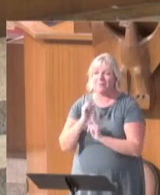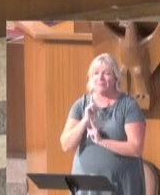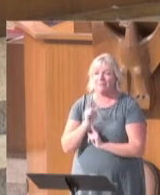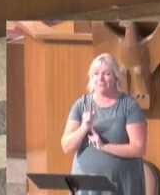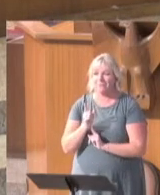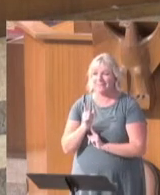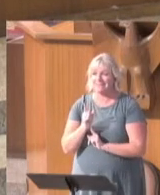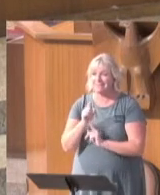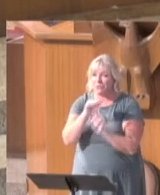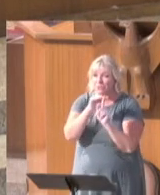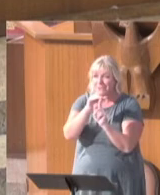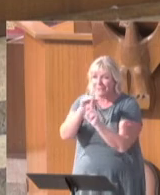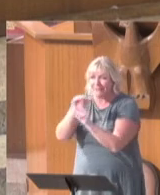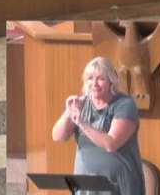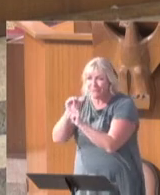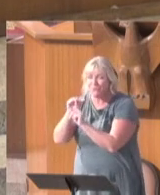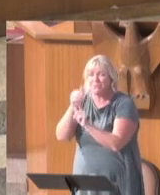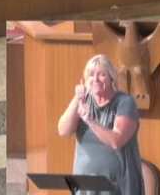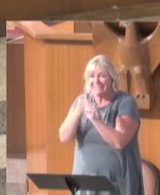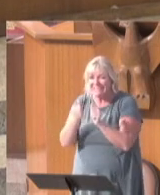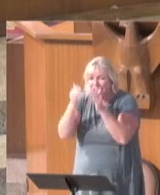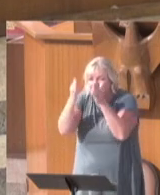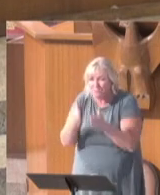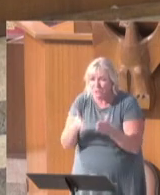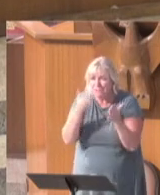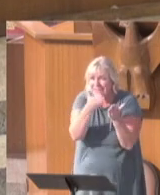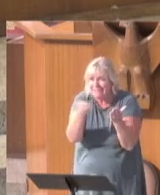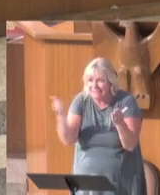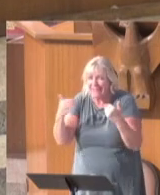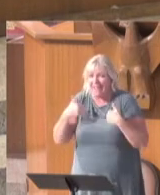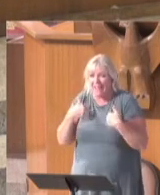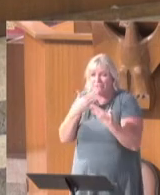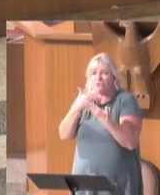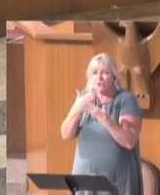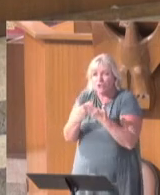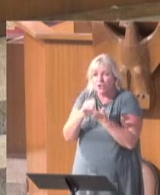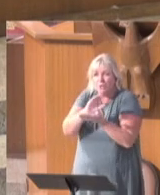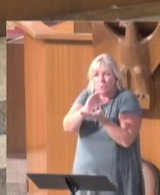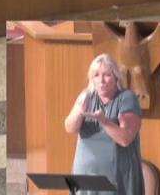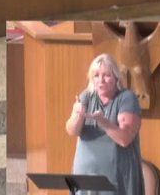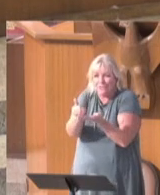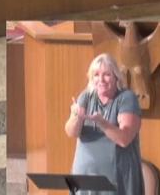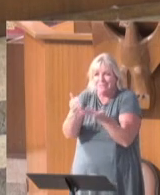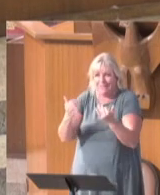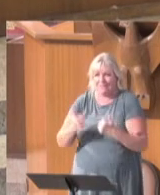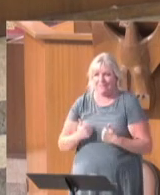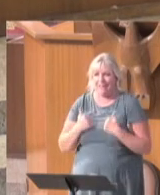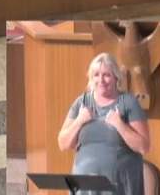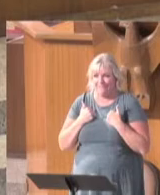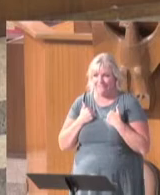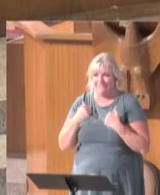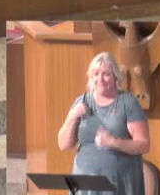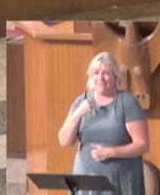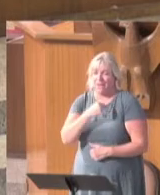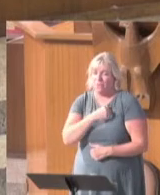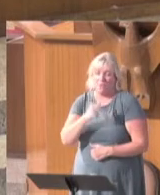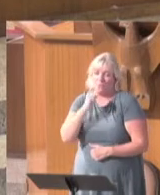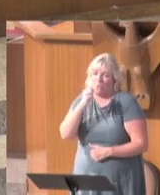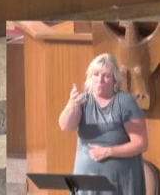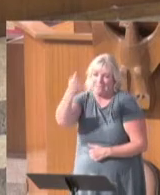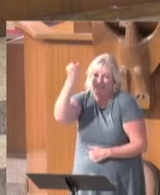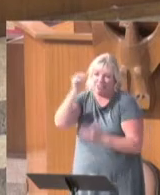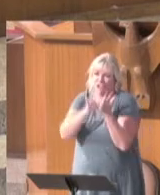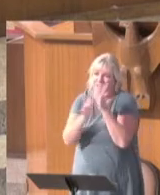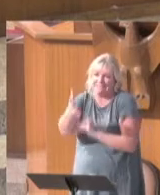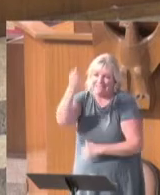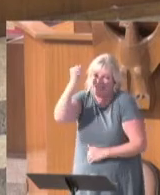and reminding you that each of us is given a good portion in this life. And that won't be taken away.